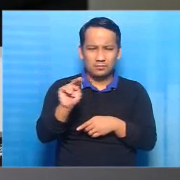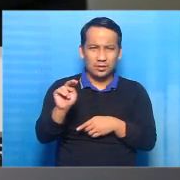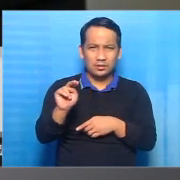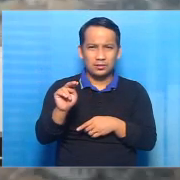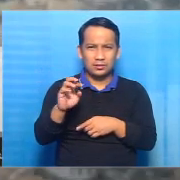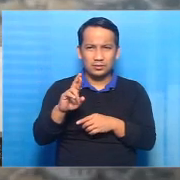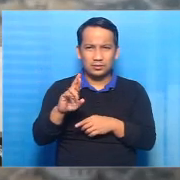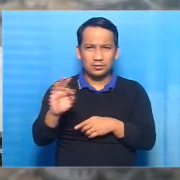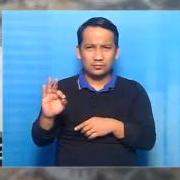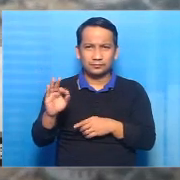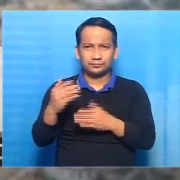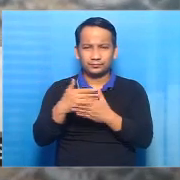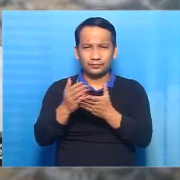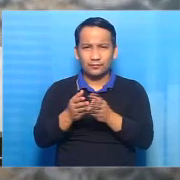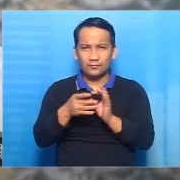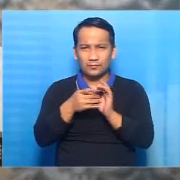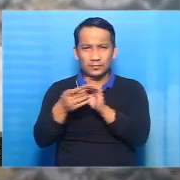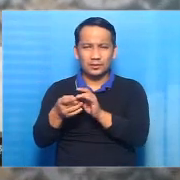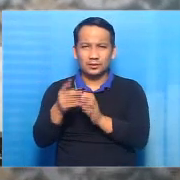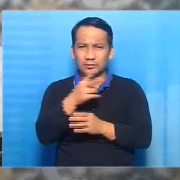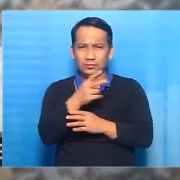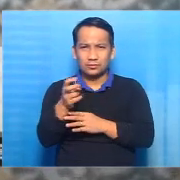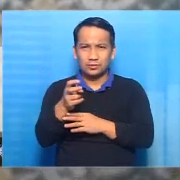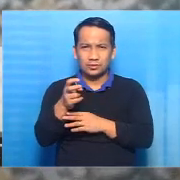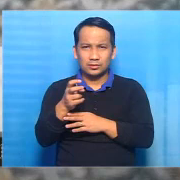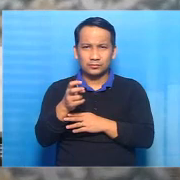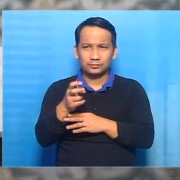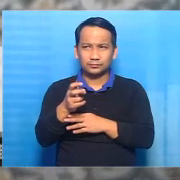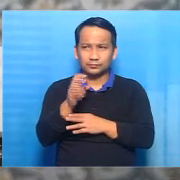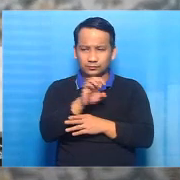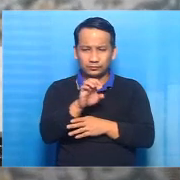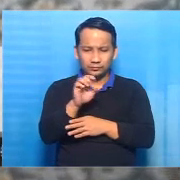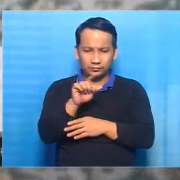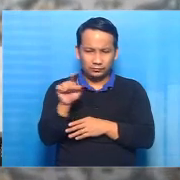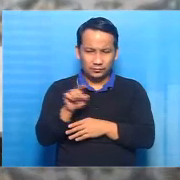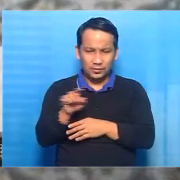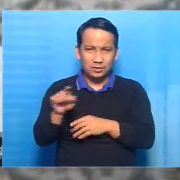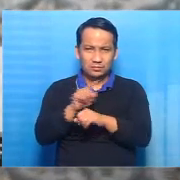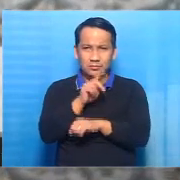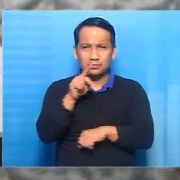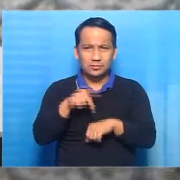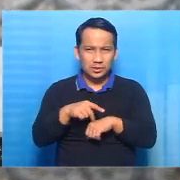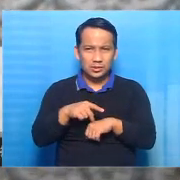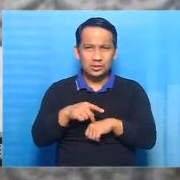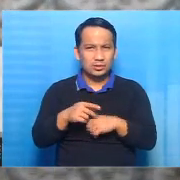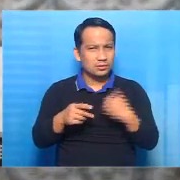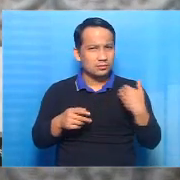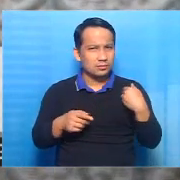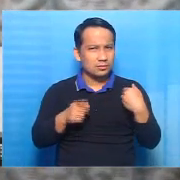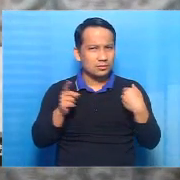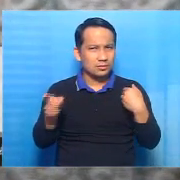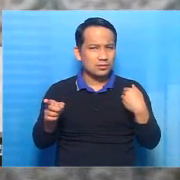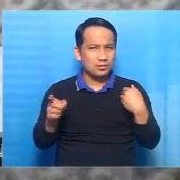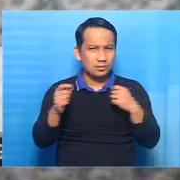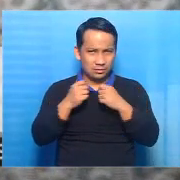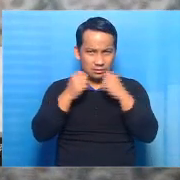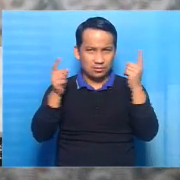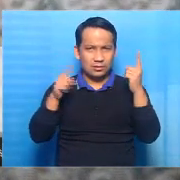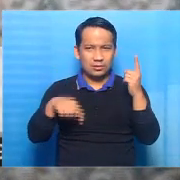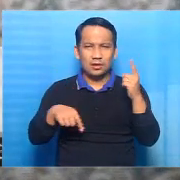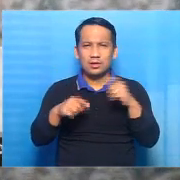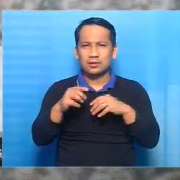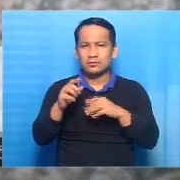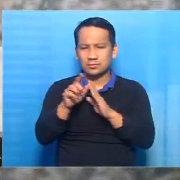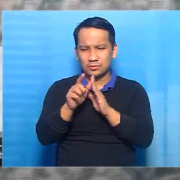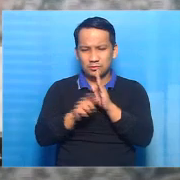Arbitral Tribunal, bahagi ito ng 200-mile exclusive economic zone ng Pilipinas. Hindi na raw nagulat ang